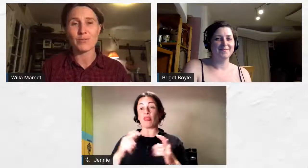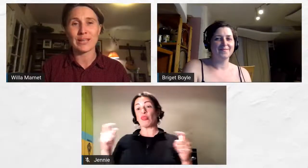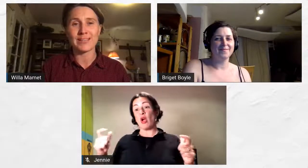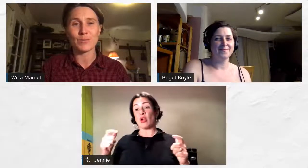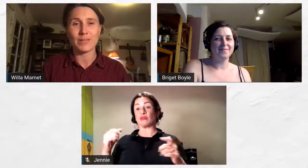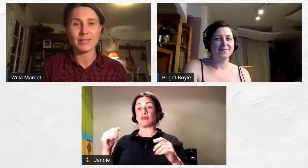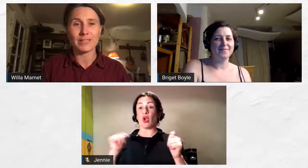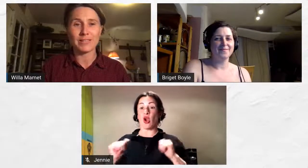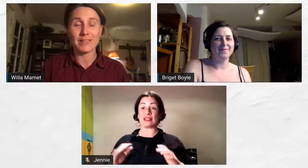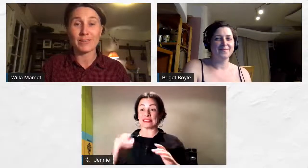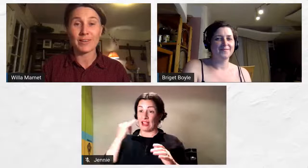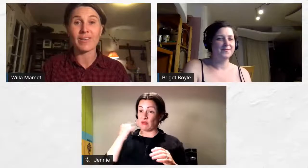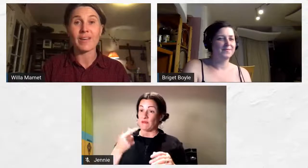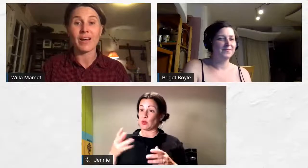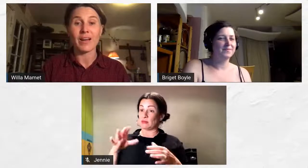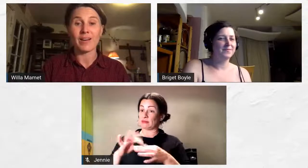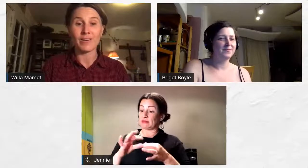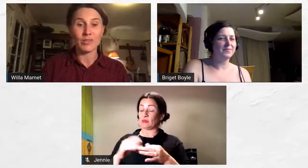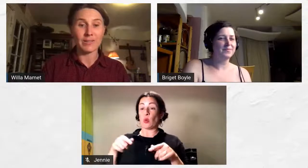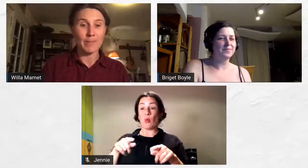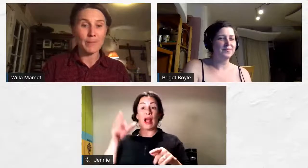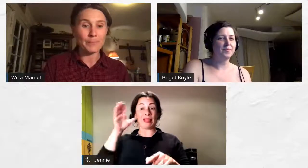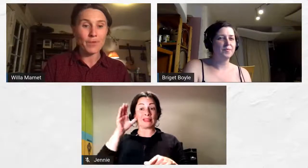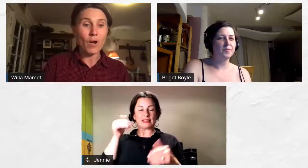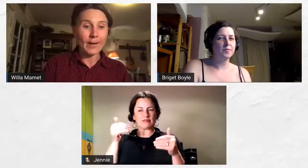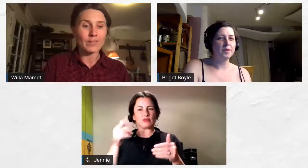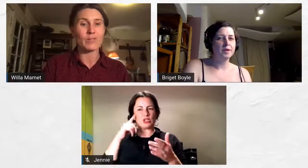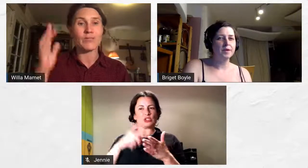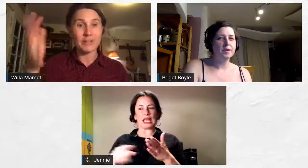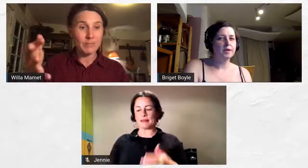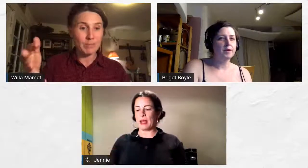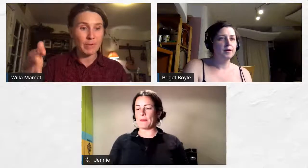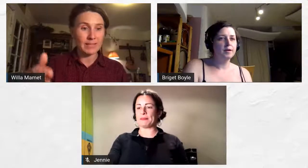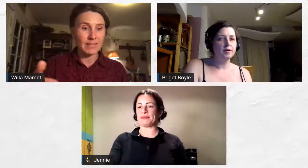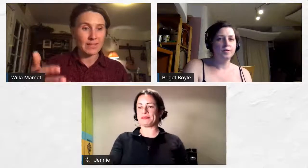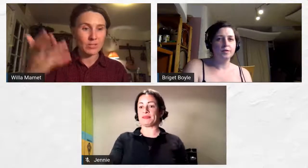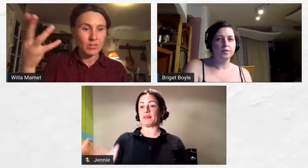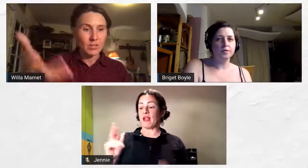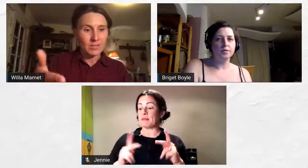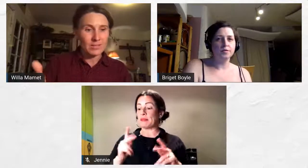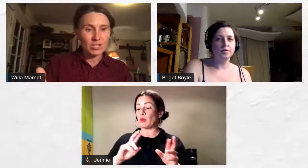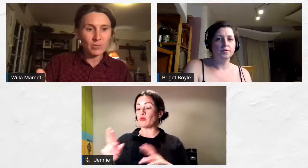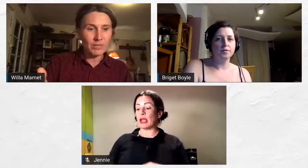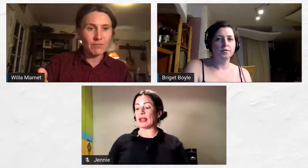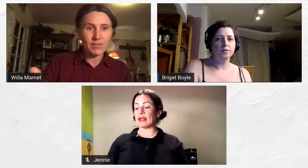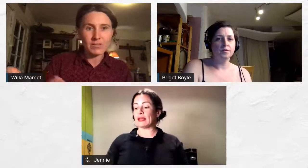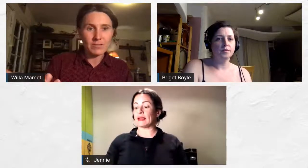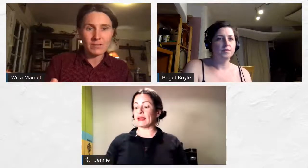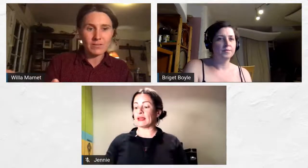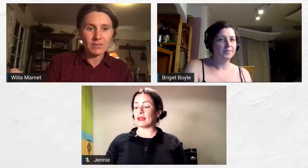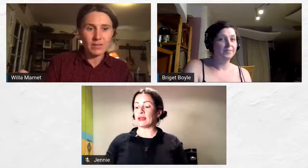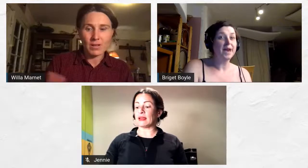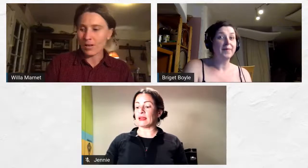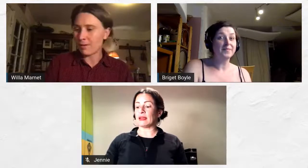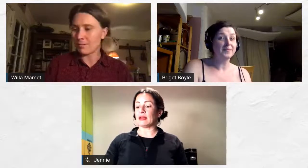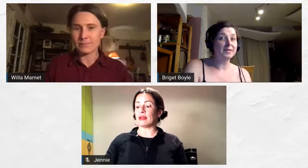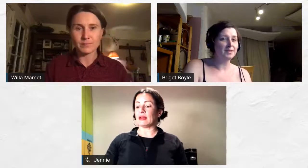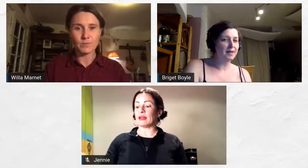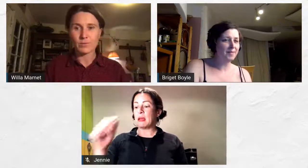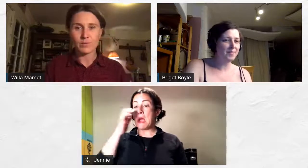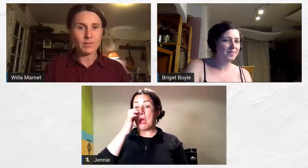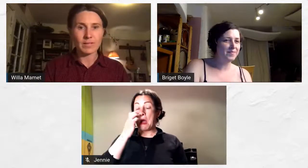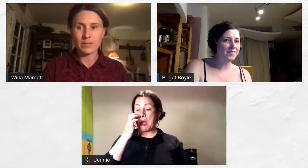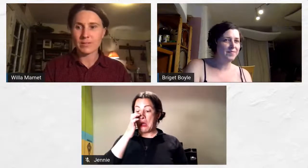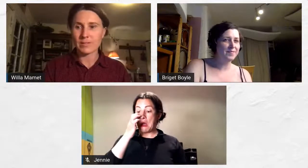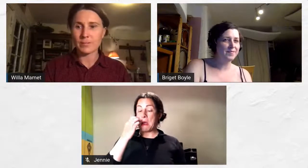you have a few seconds while you're listening even, go check them out. Okay, so we've got some people backstage. CJ was there first. Yeah, let's